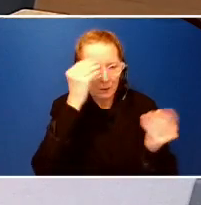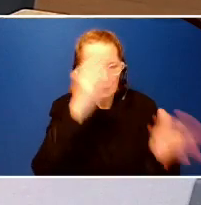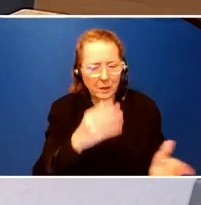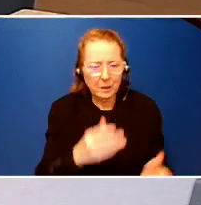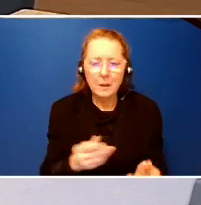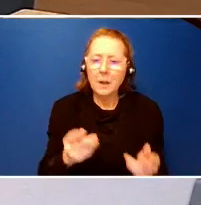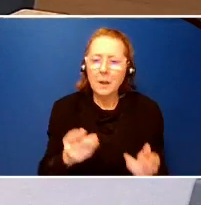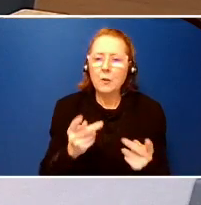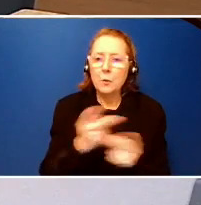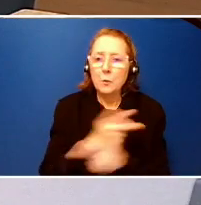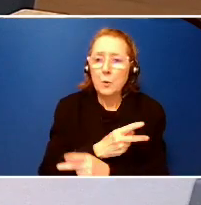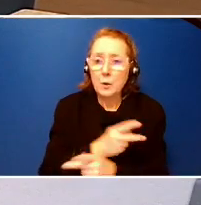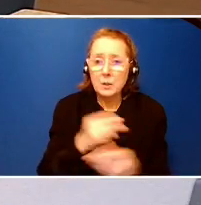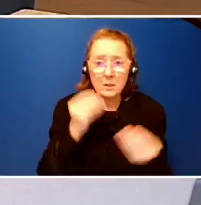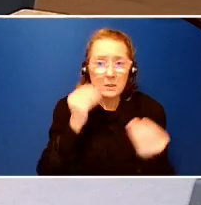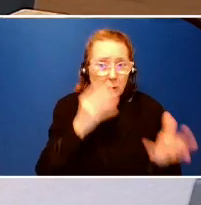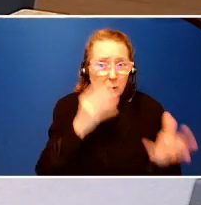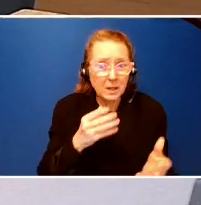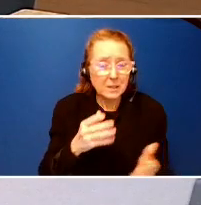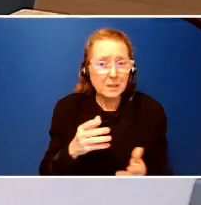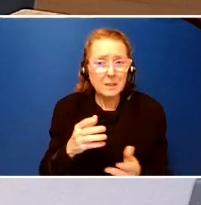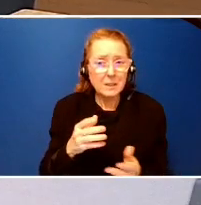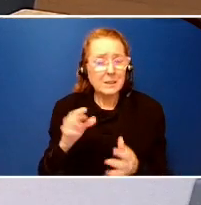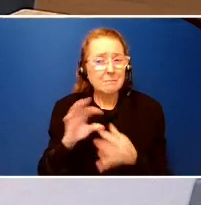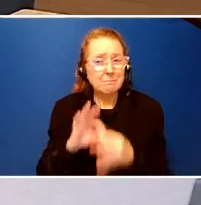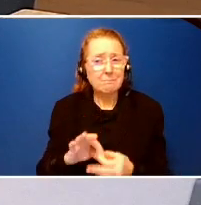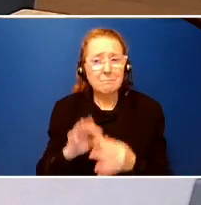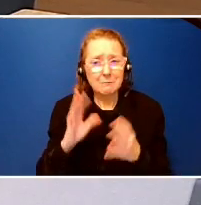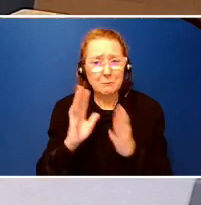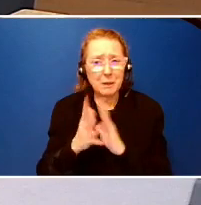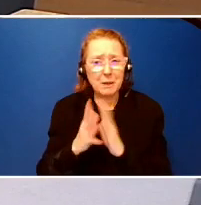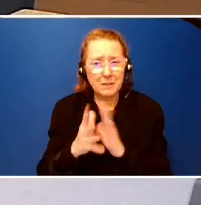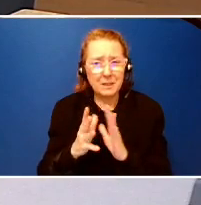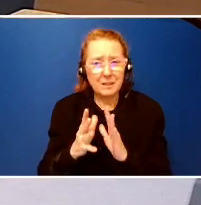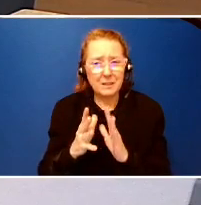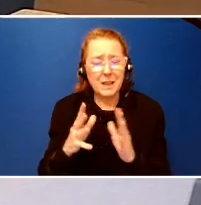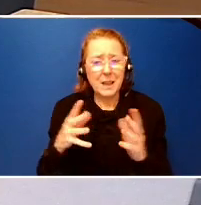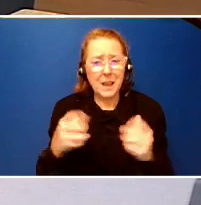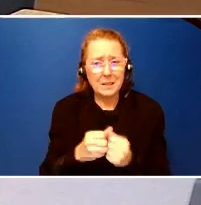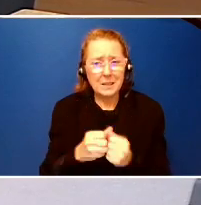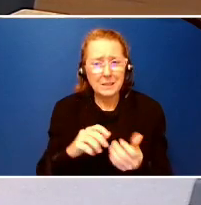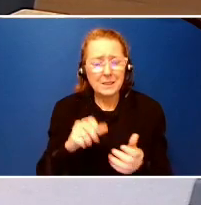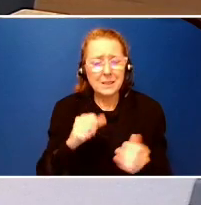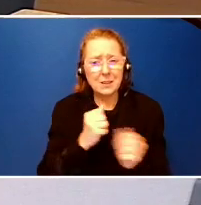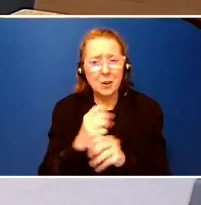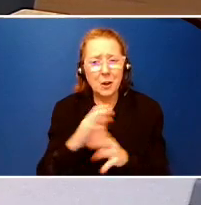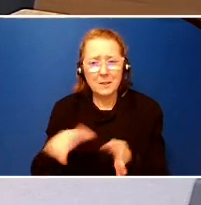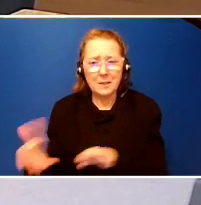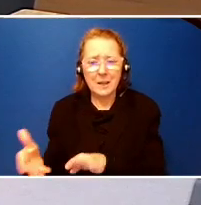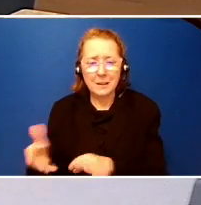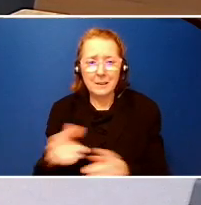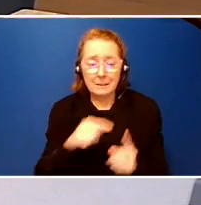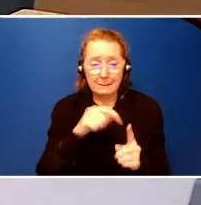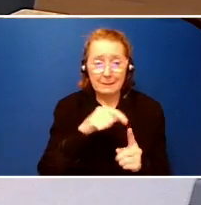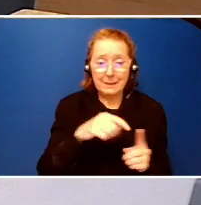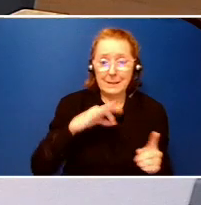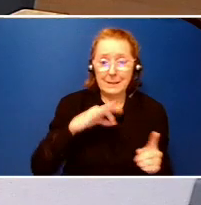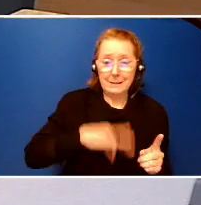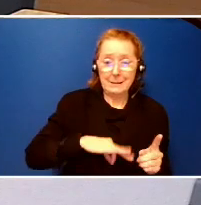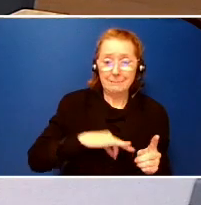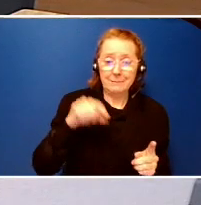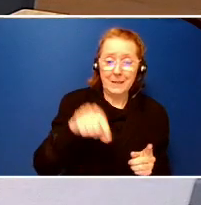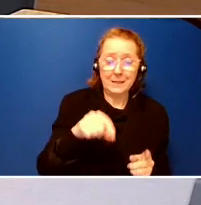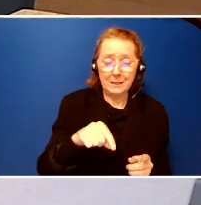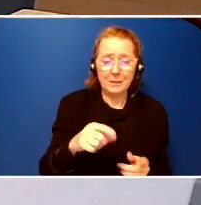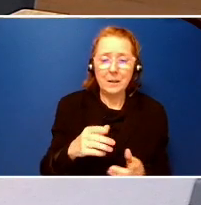to do with traffic. So I think that this is necessary. I think it is beneficial. I think that it may get a bad